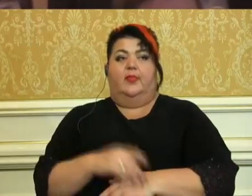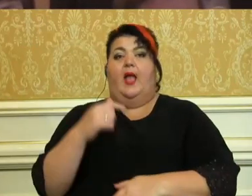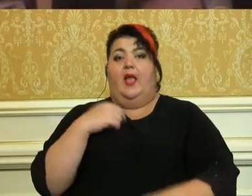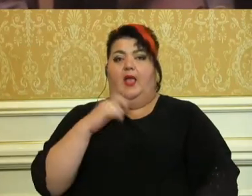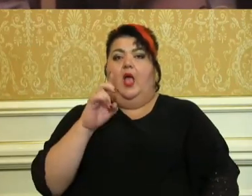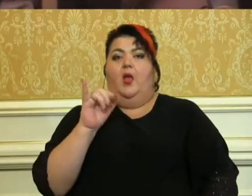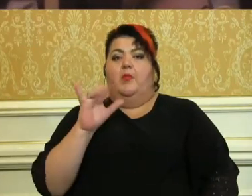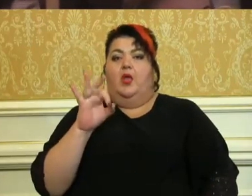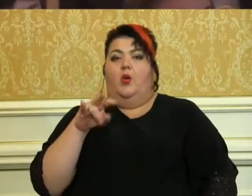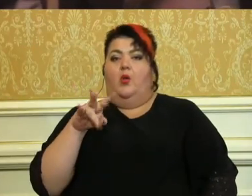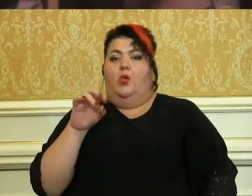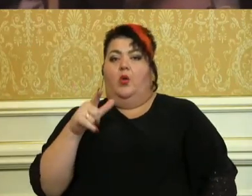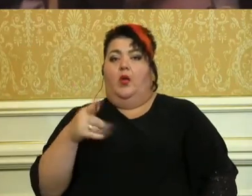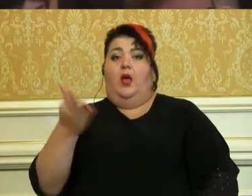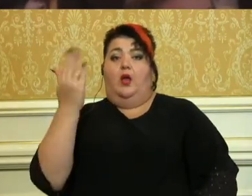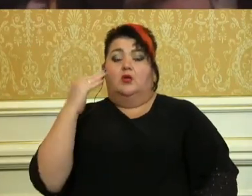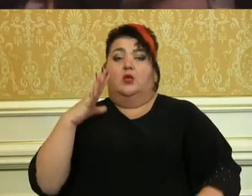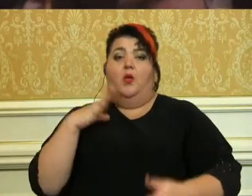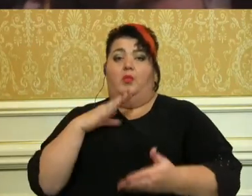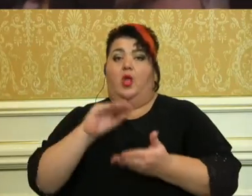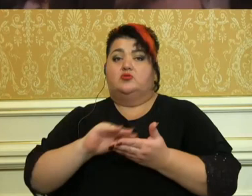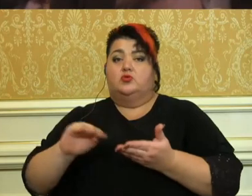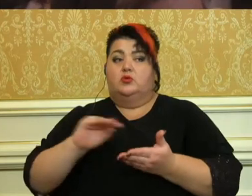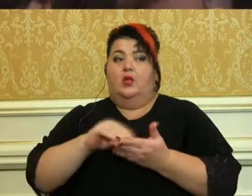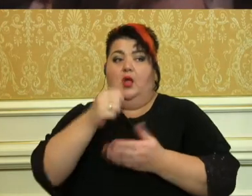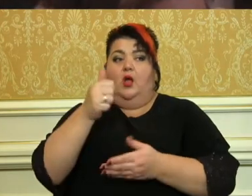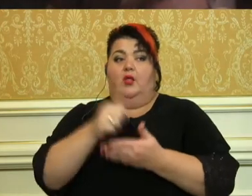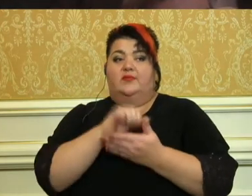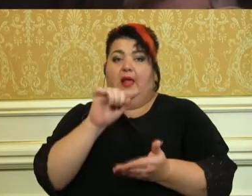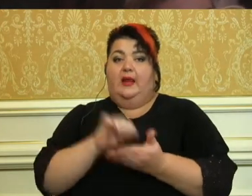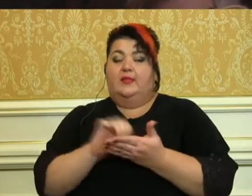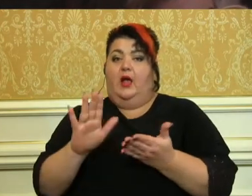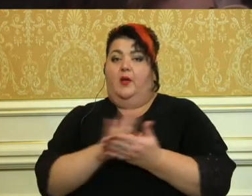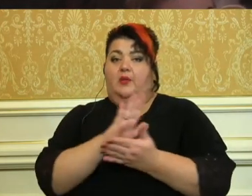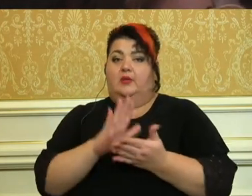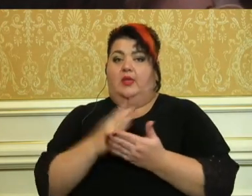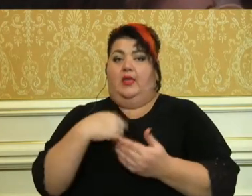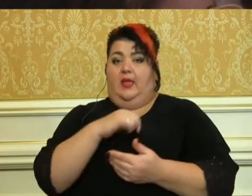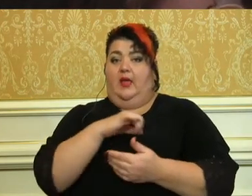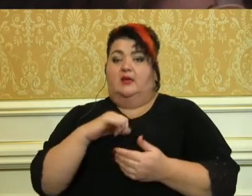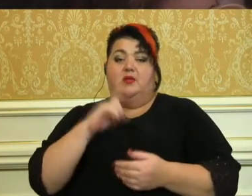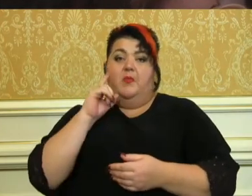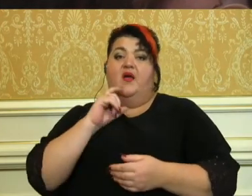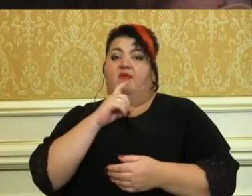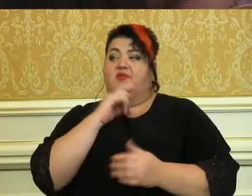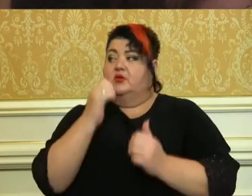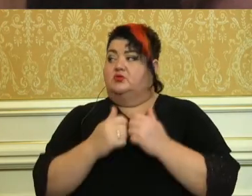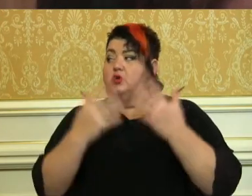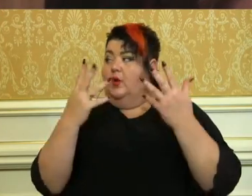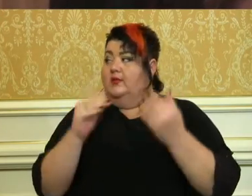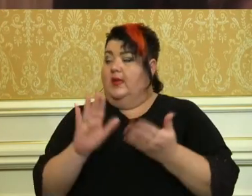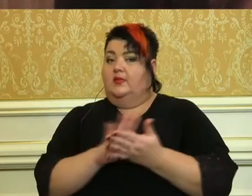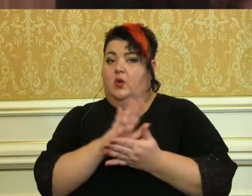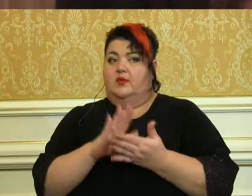I'm a biologist, but I've been the journalist and the chief editor of the newspaper. I'm from Vinnytsia, and I've